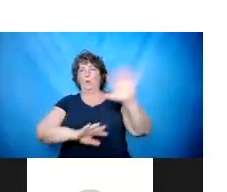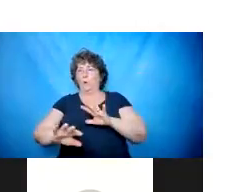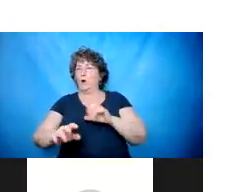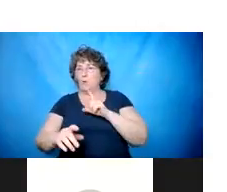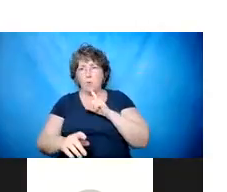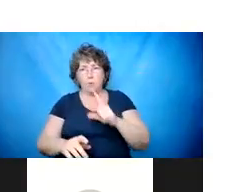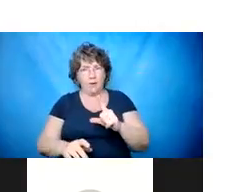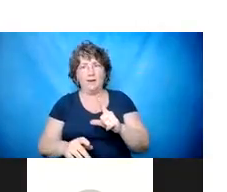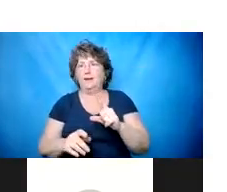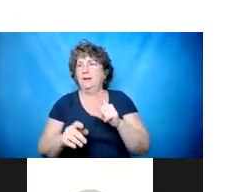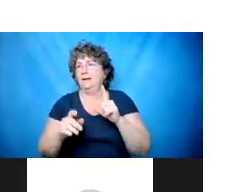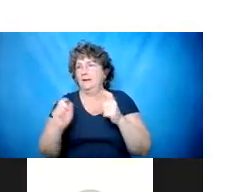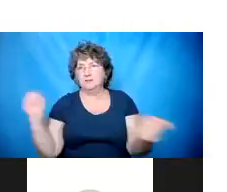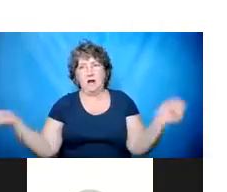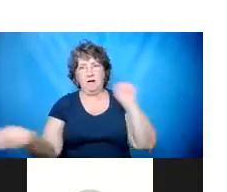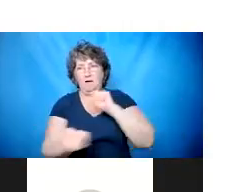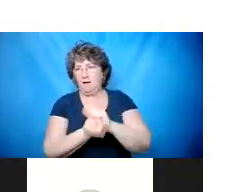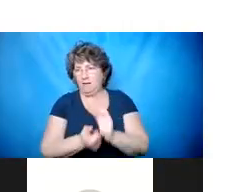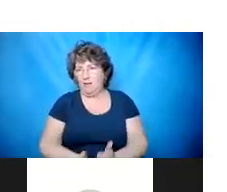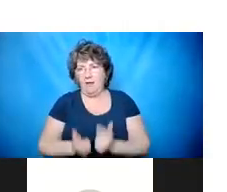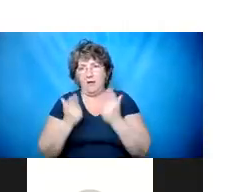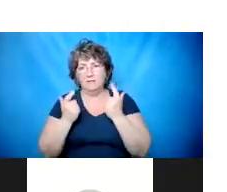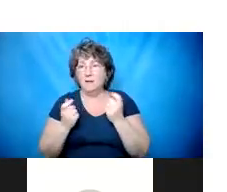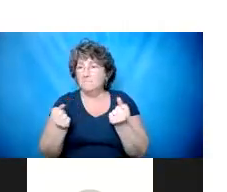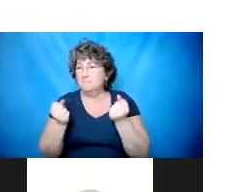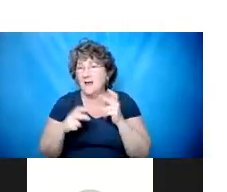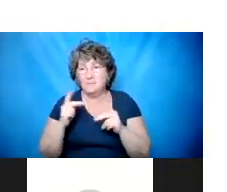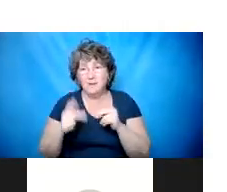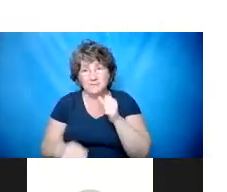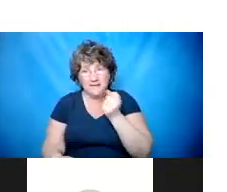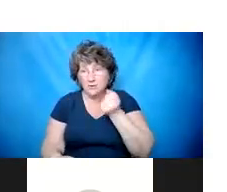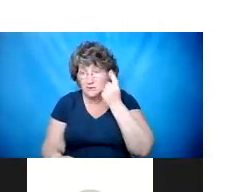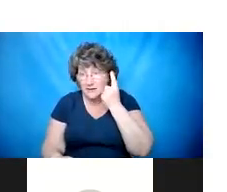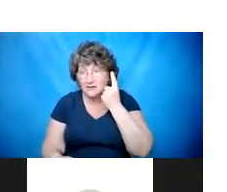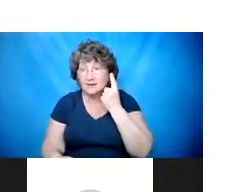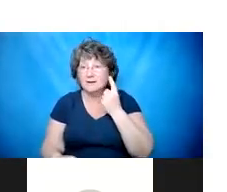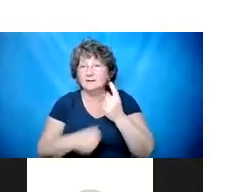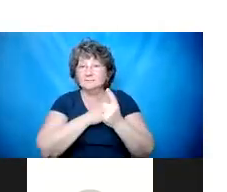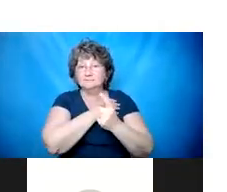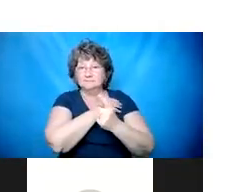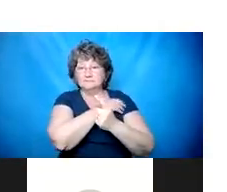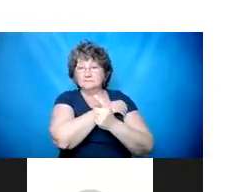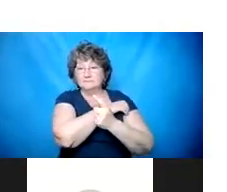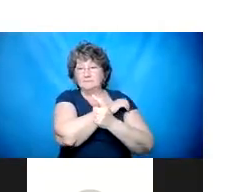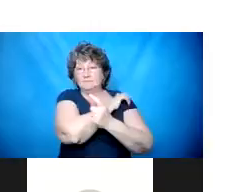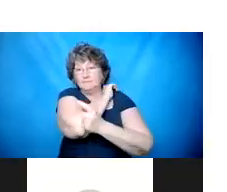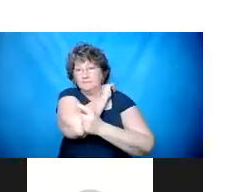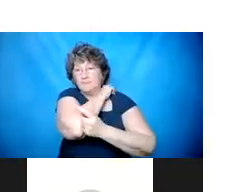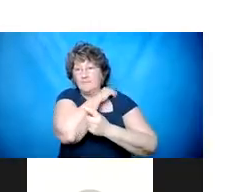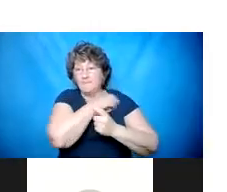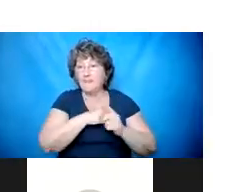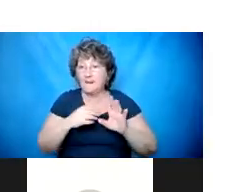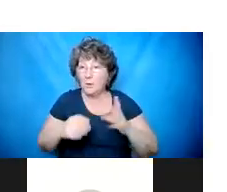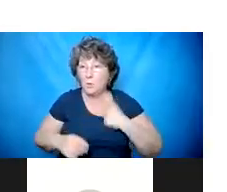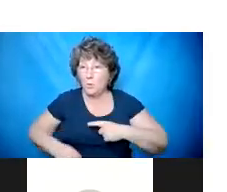help. The reality was that many did not understand that many of us we already knew, but we did not know